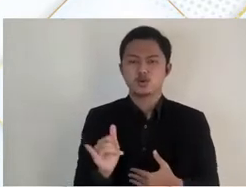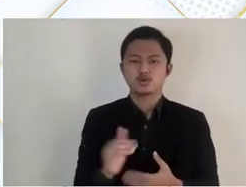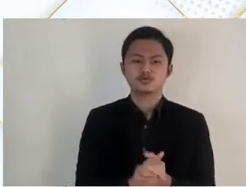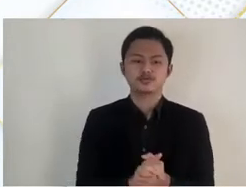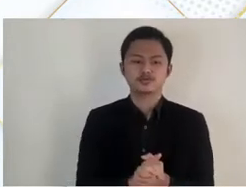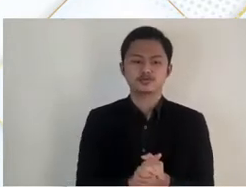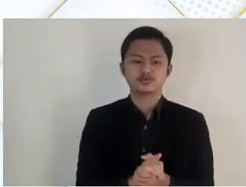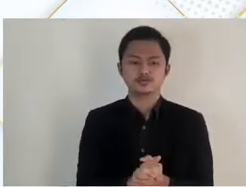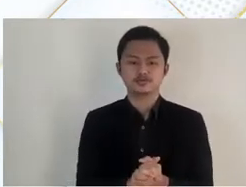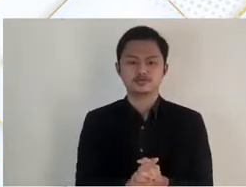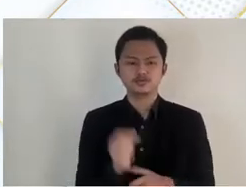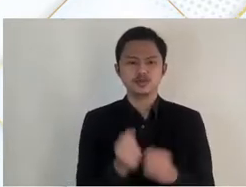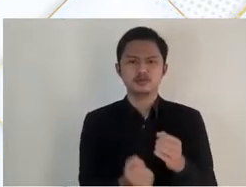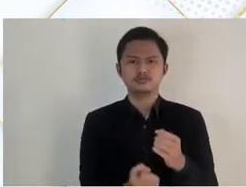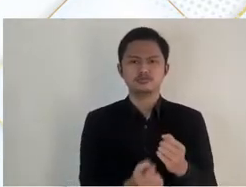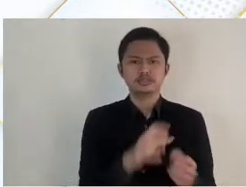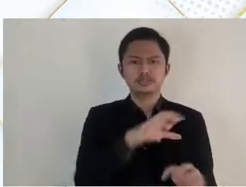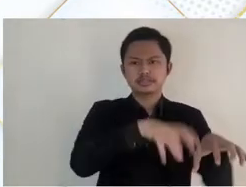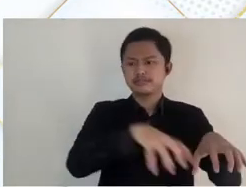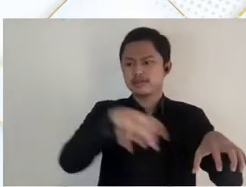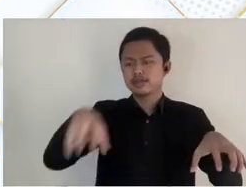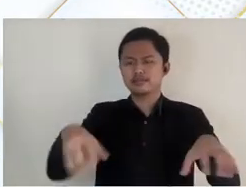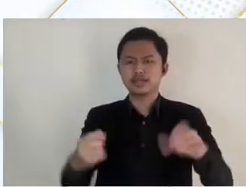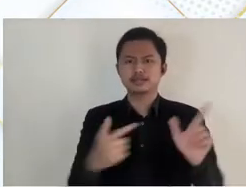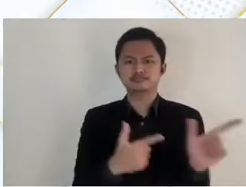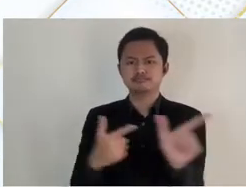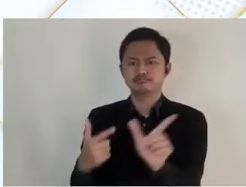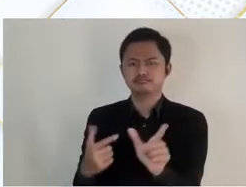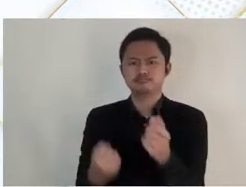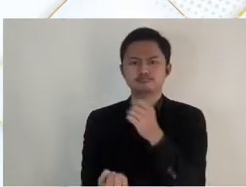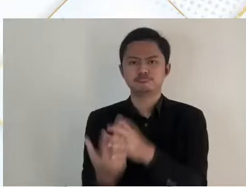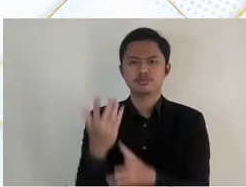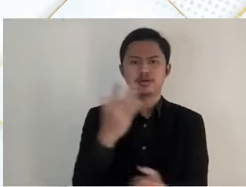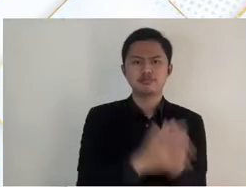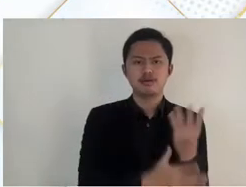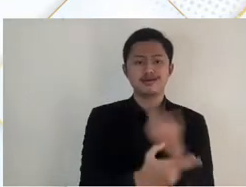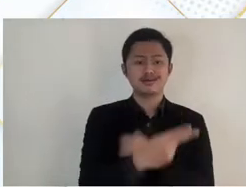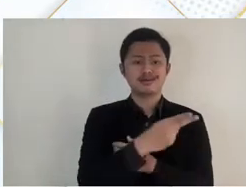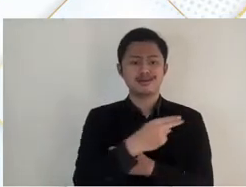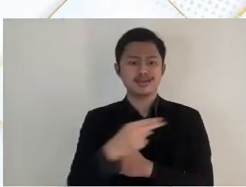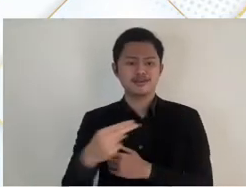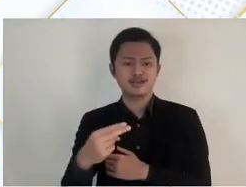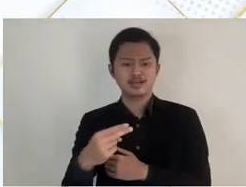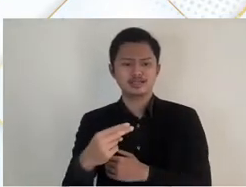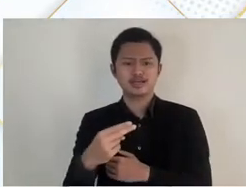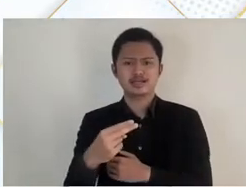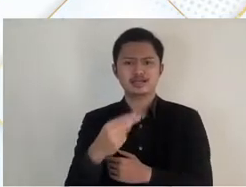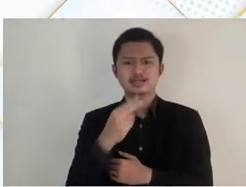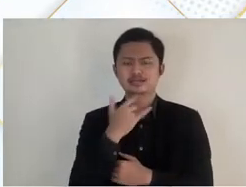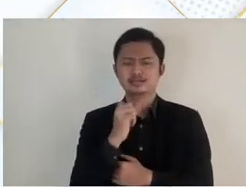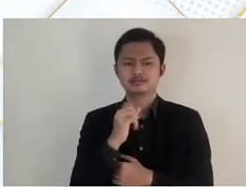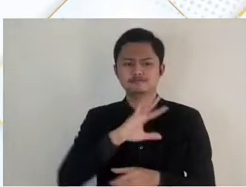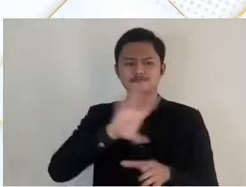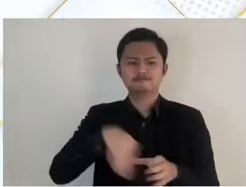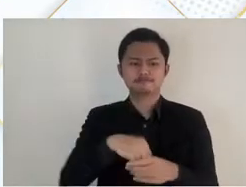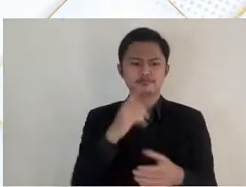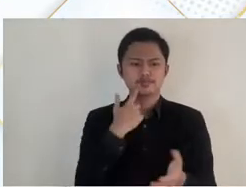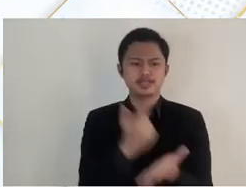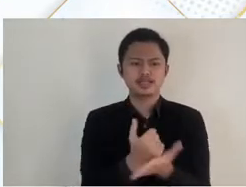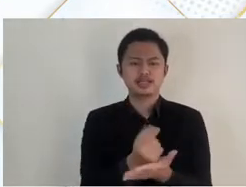there haven't been more developments in a regional peacekeeping force. Indonesia is so well placed to lead on this, particularly because of the center in